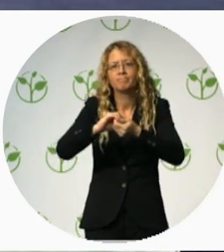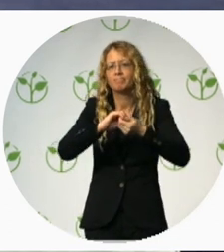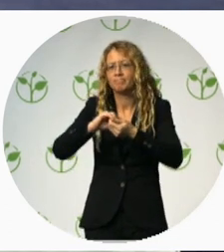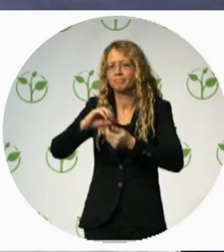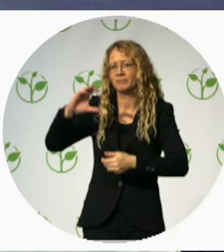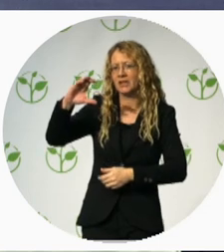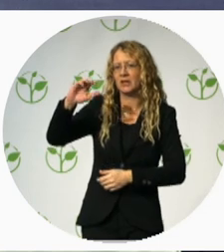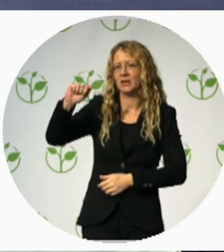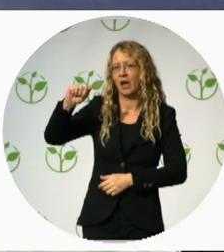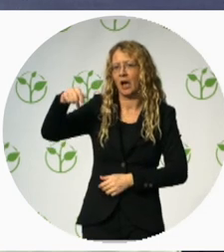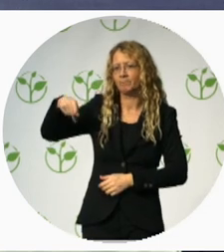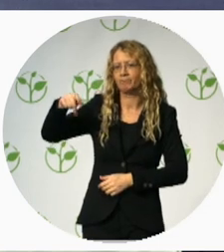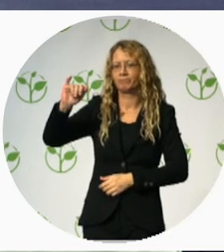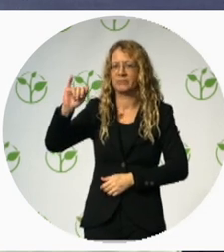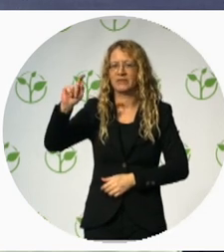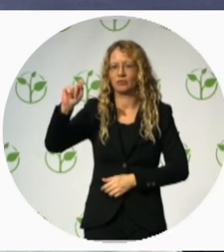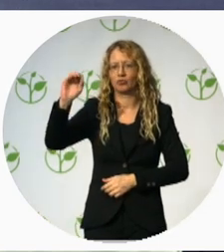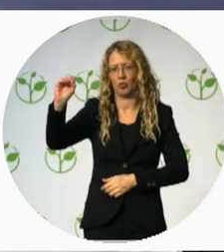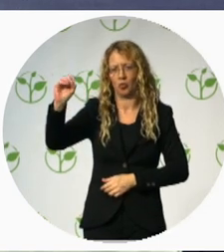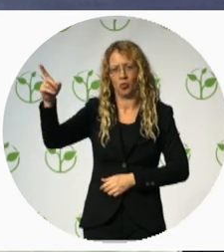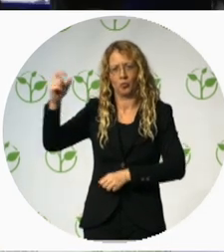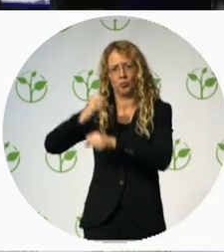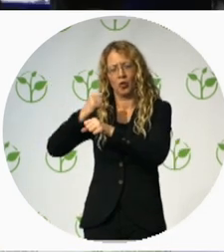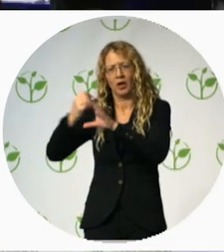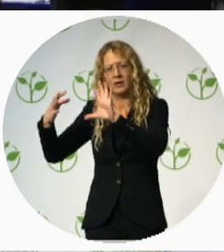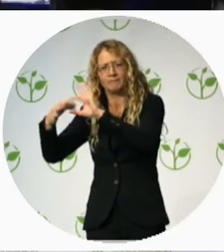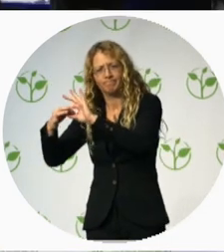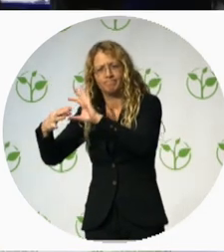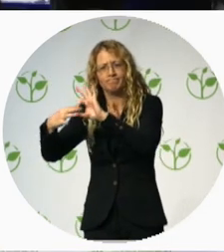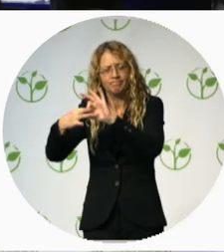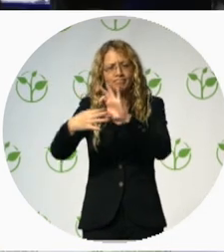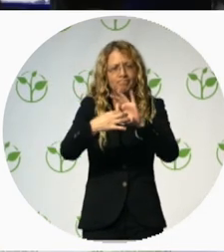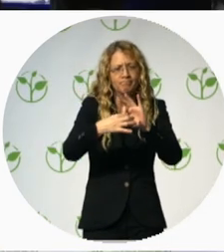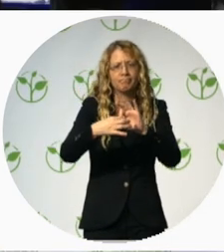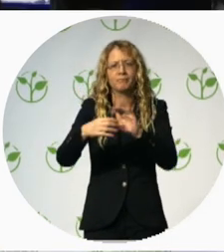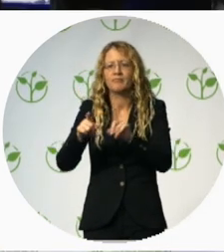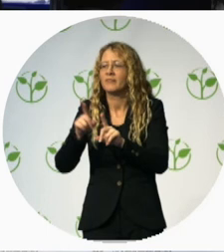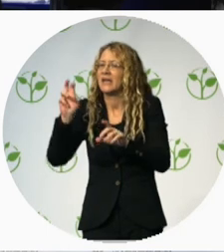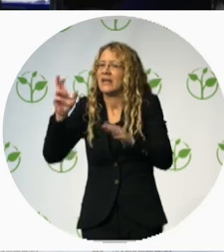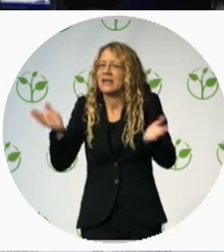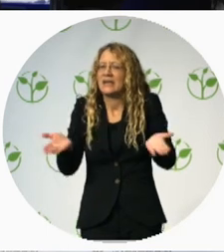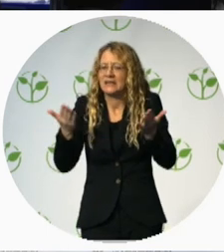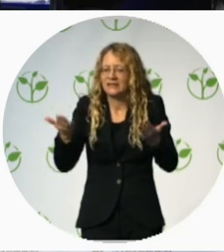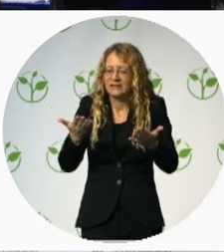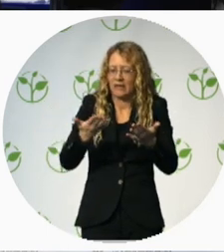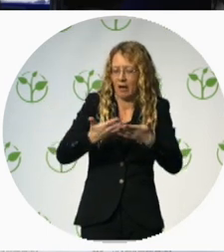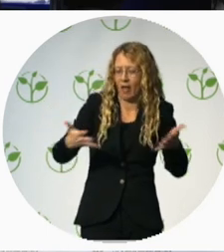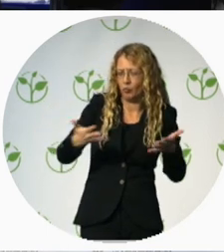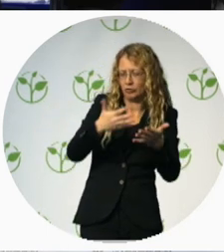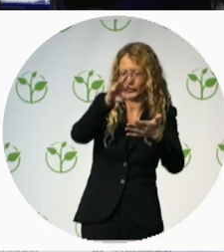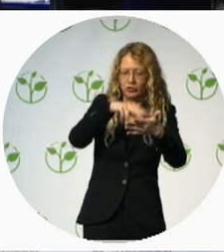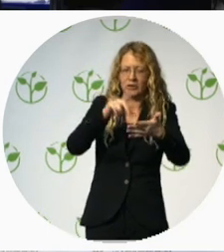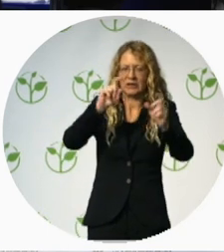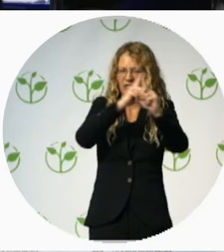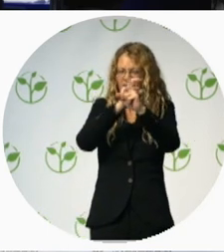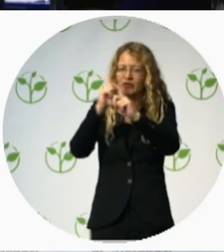Graz, Austria, APA has launched a news service in easy language called Top Easy. Currently, around 40,000 persons